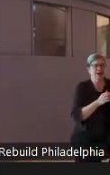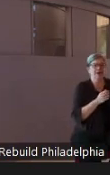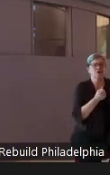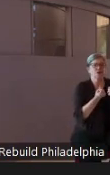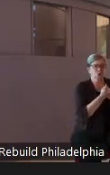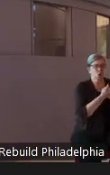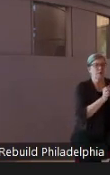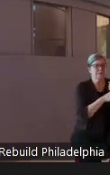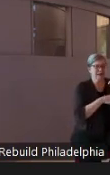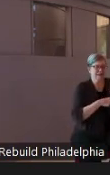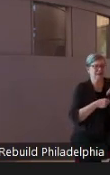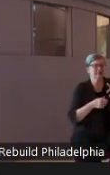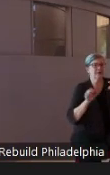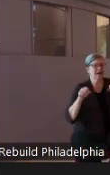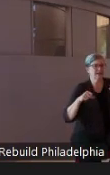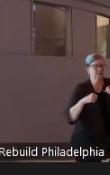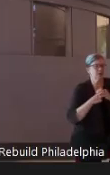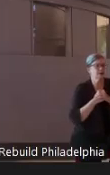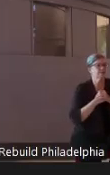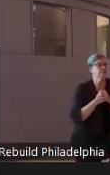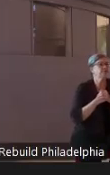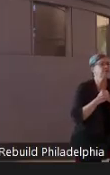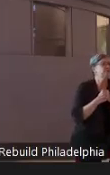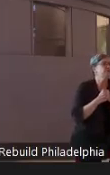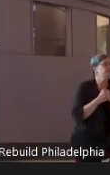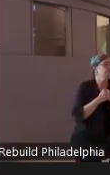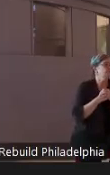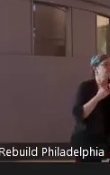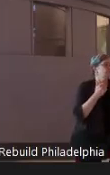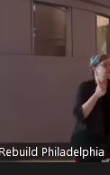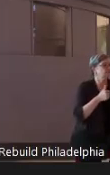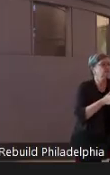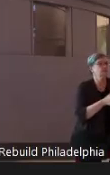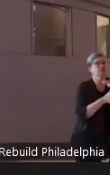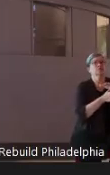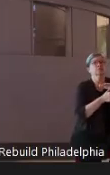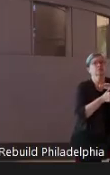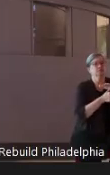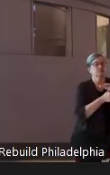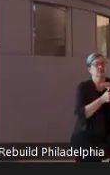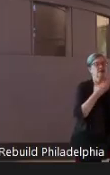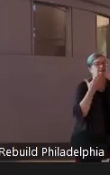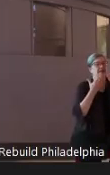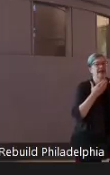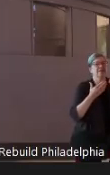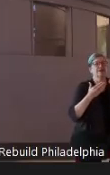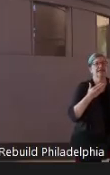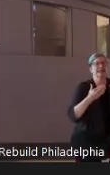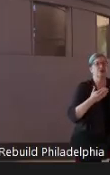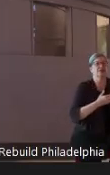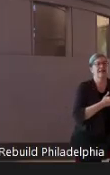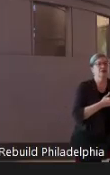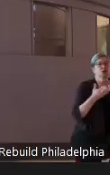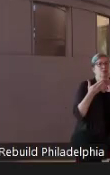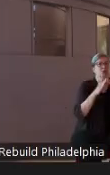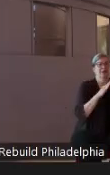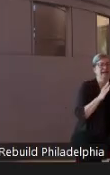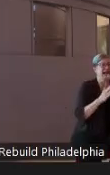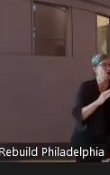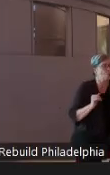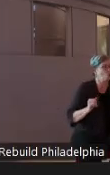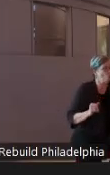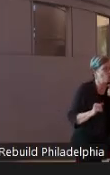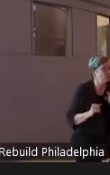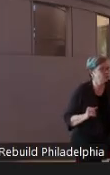possible. And most importantly, I'd like to thank the Carousel House community and all of